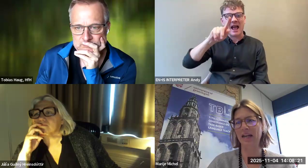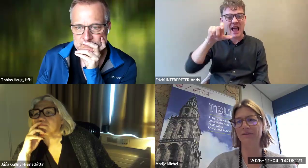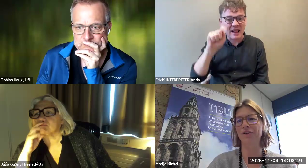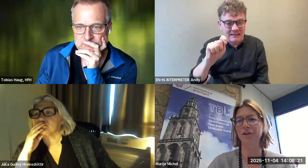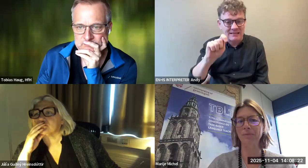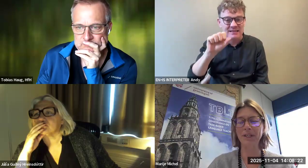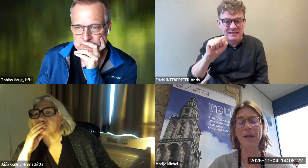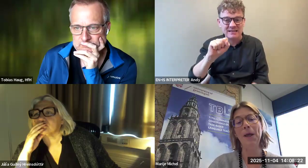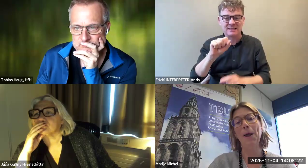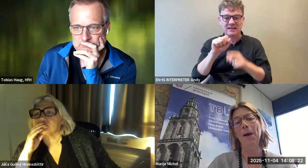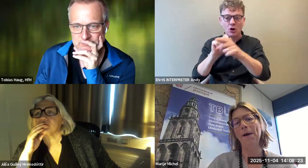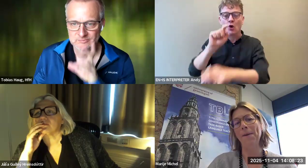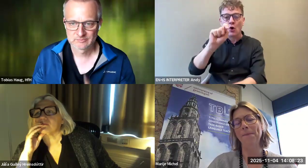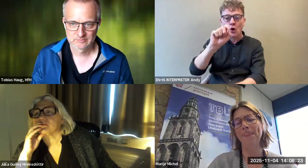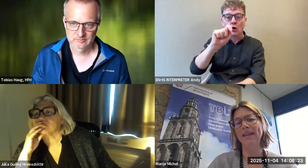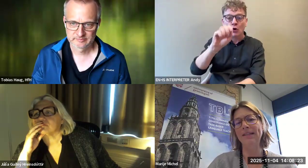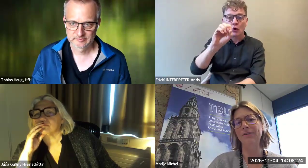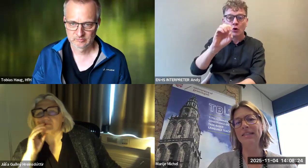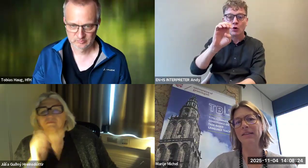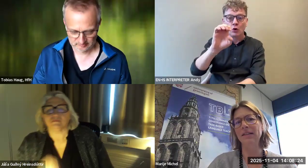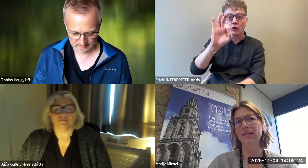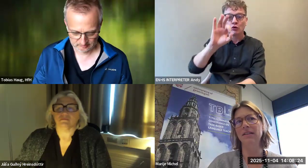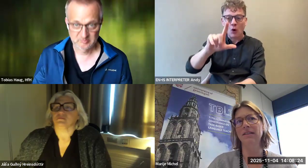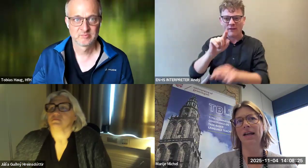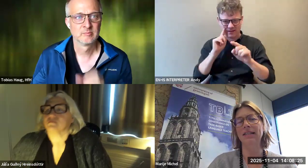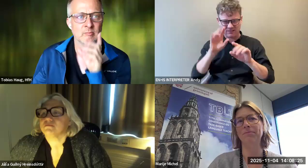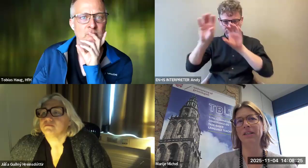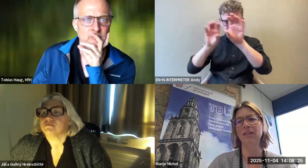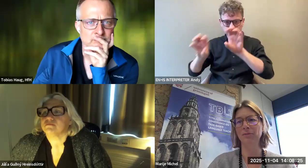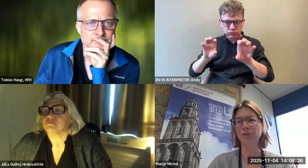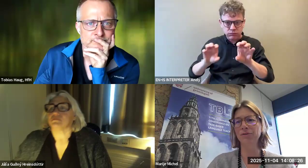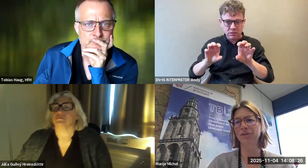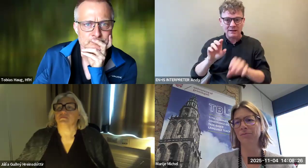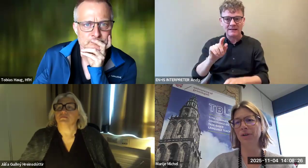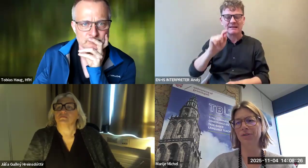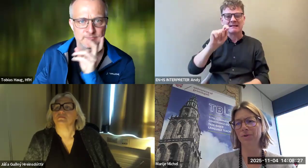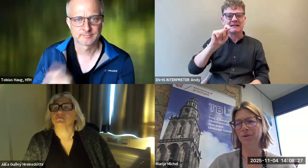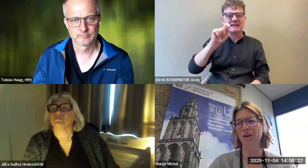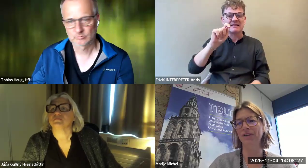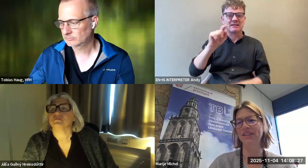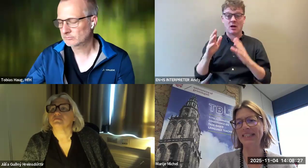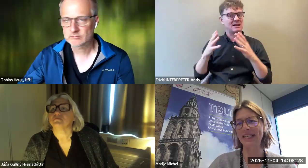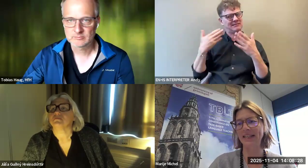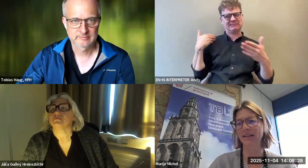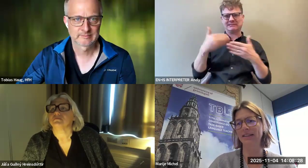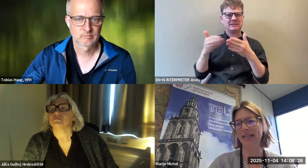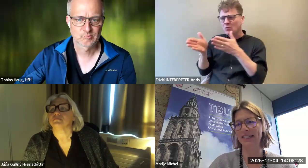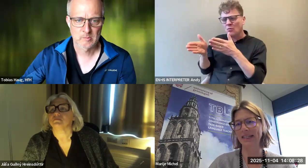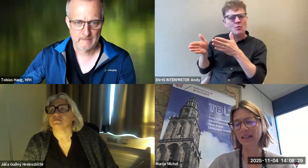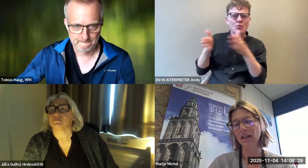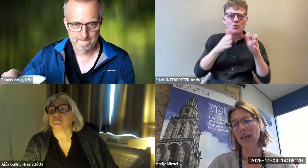Delft-DALF, TESTA for German, in recent years, there has been a move to much more